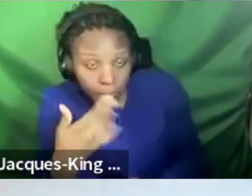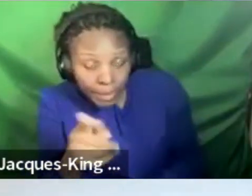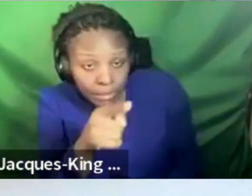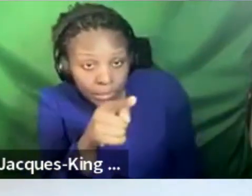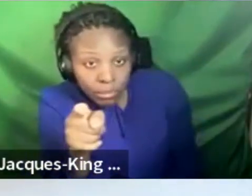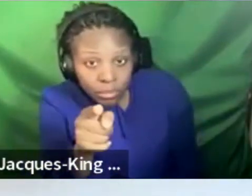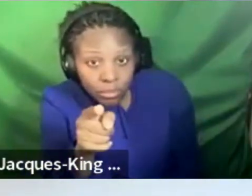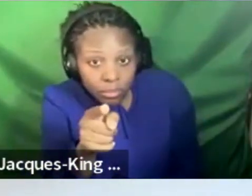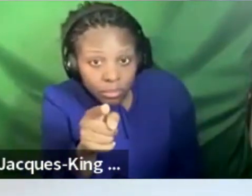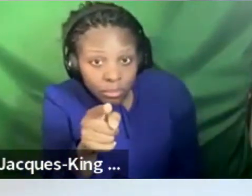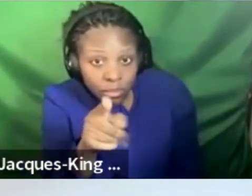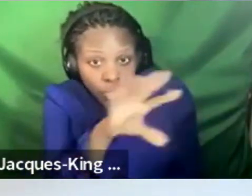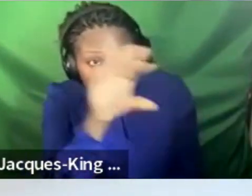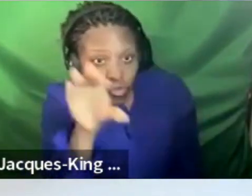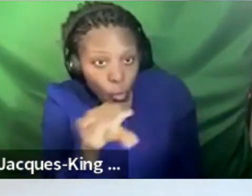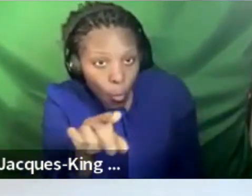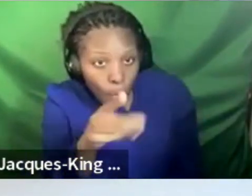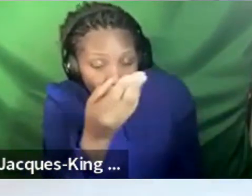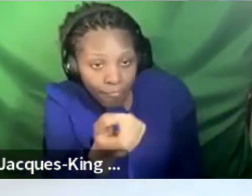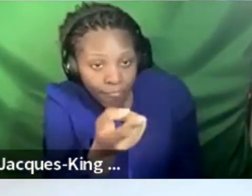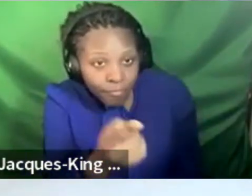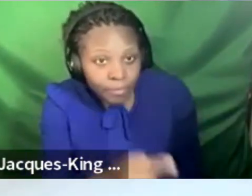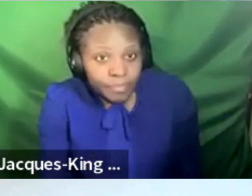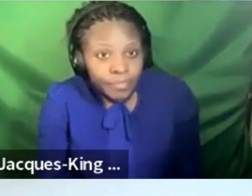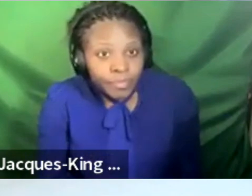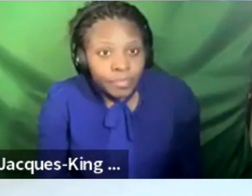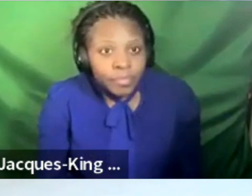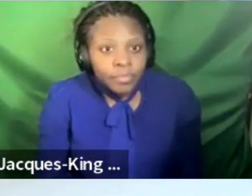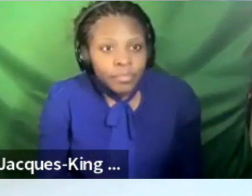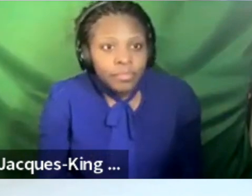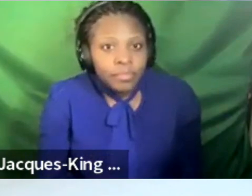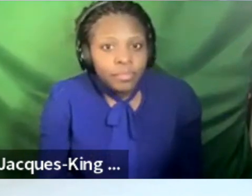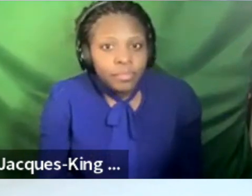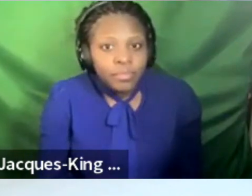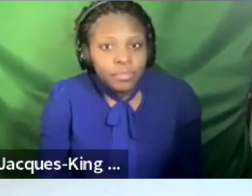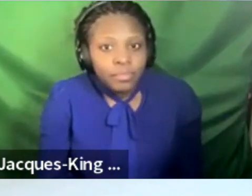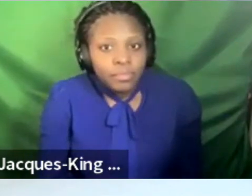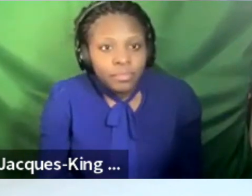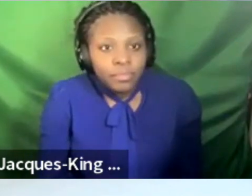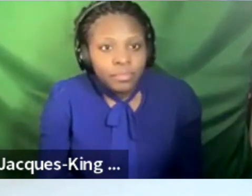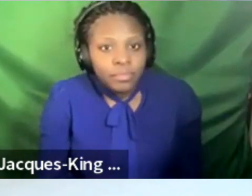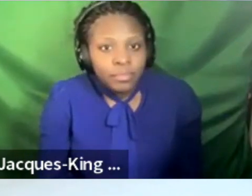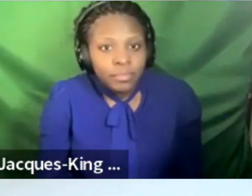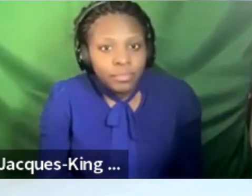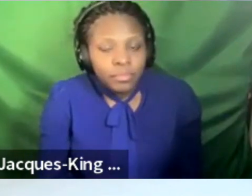had some questions out there.